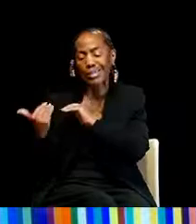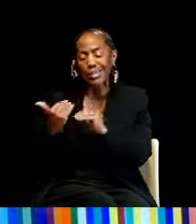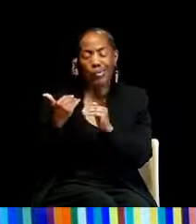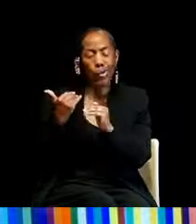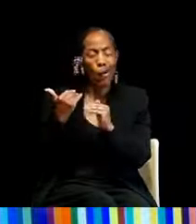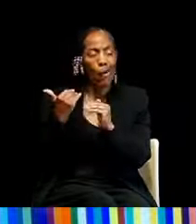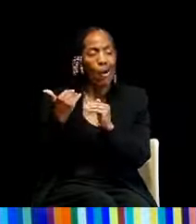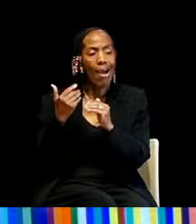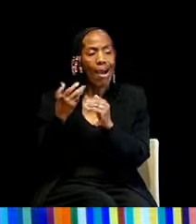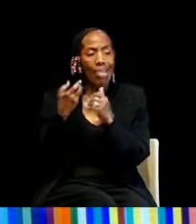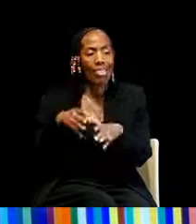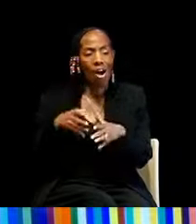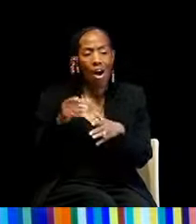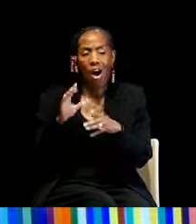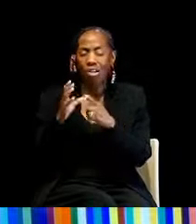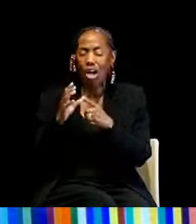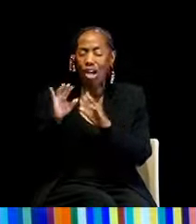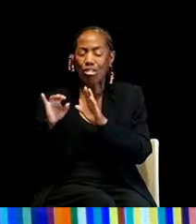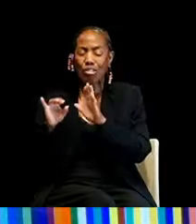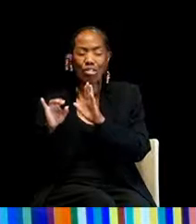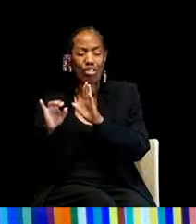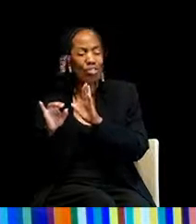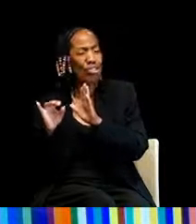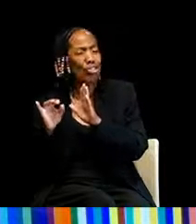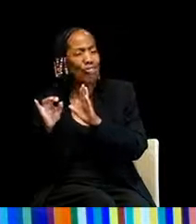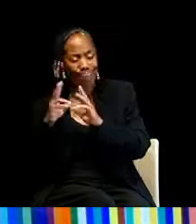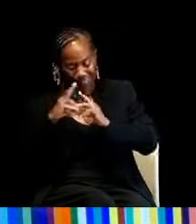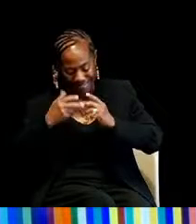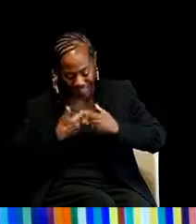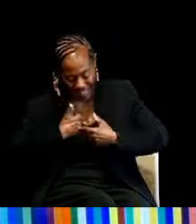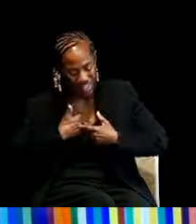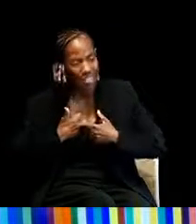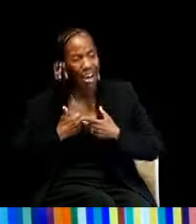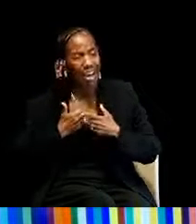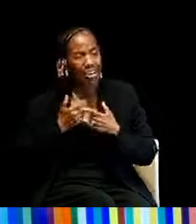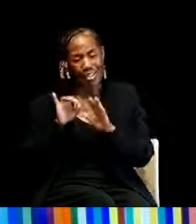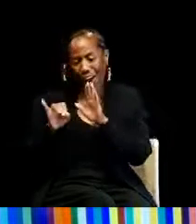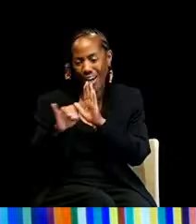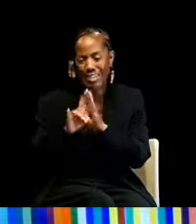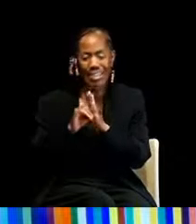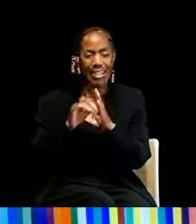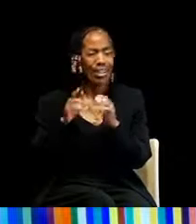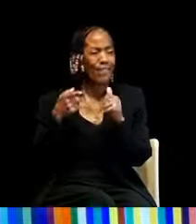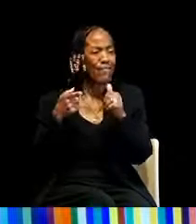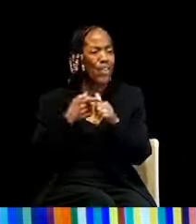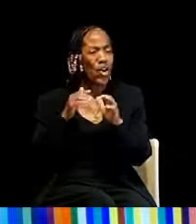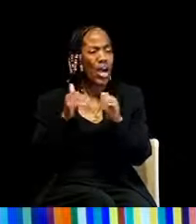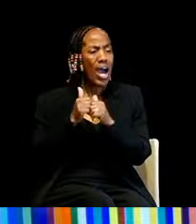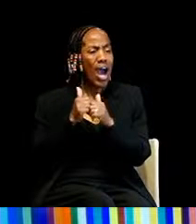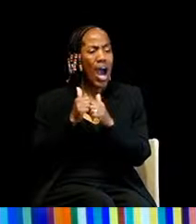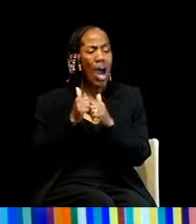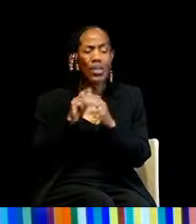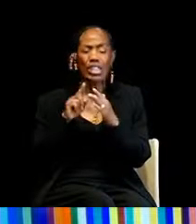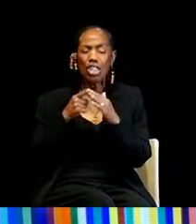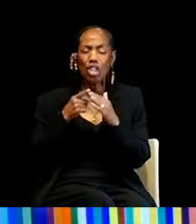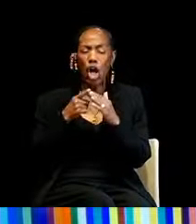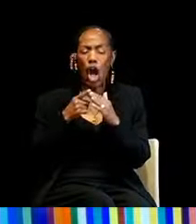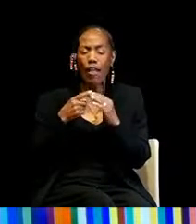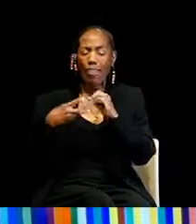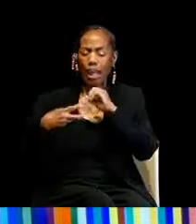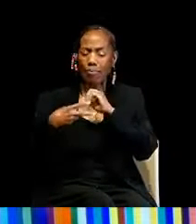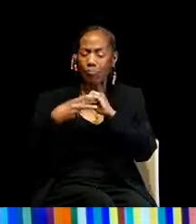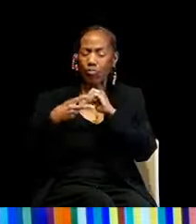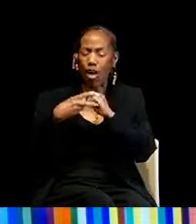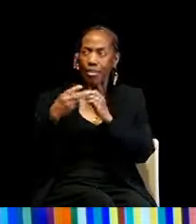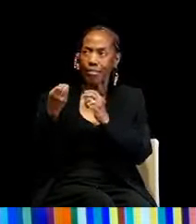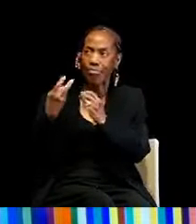some of their cultural identity because of that, like what are the first steps that we can take to like begin that archiving process for,